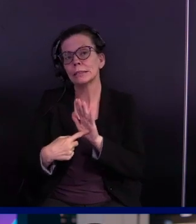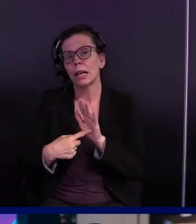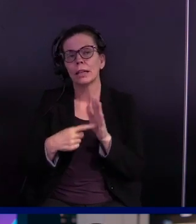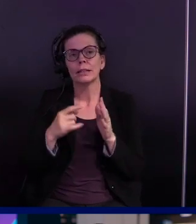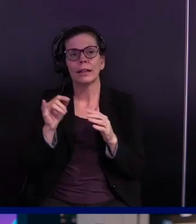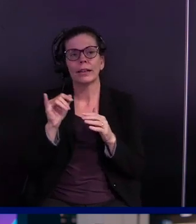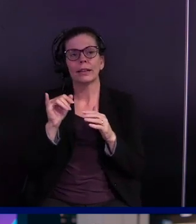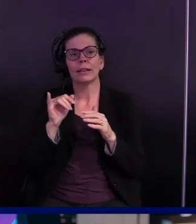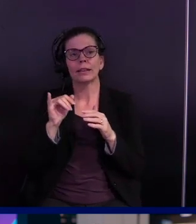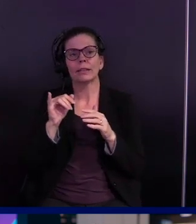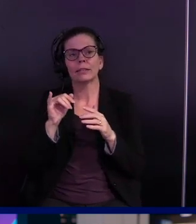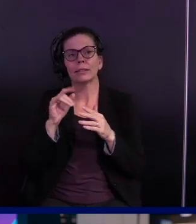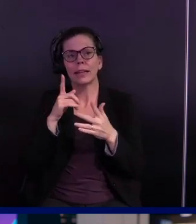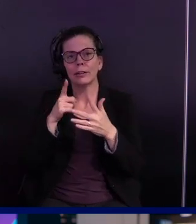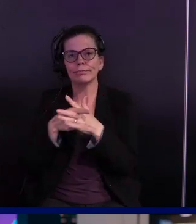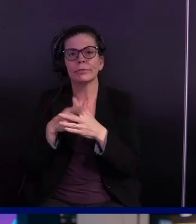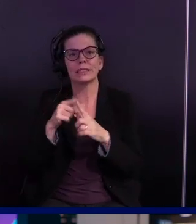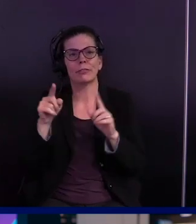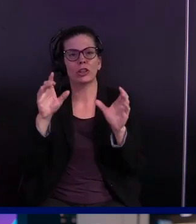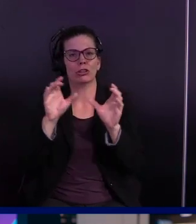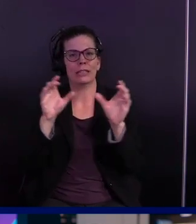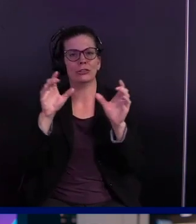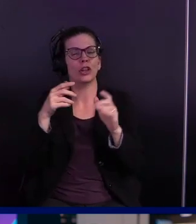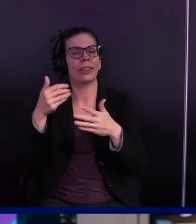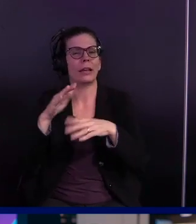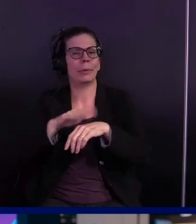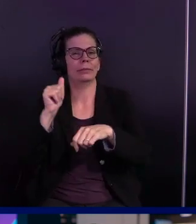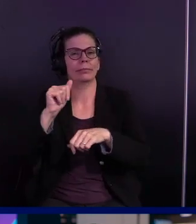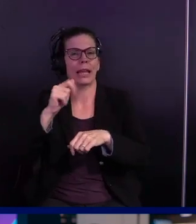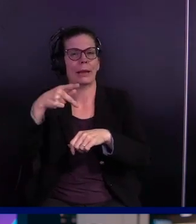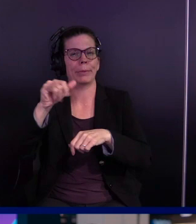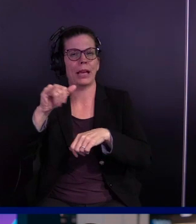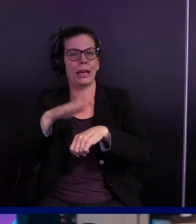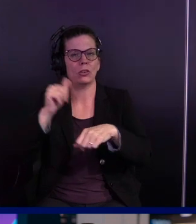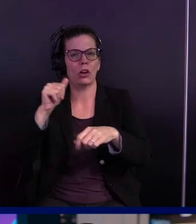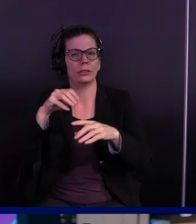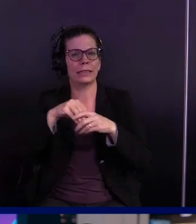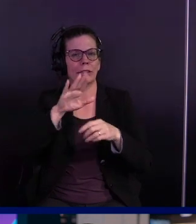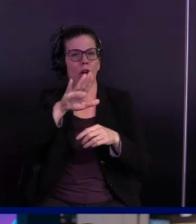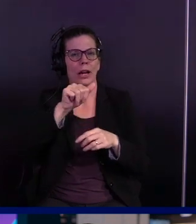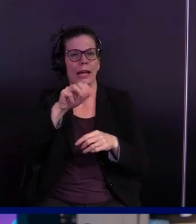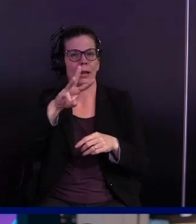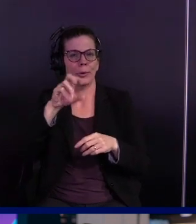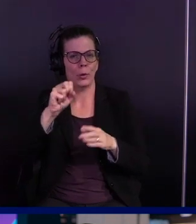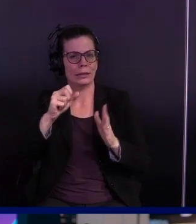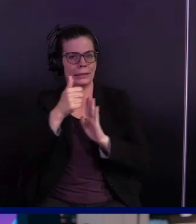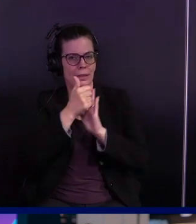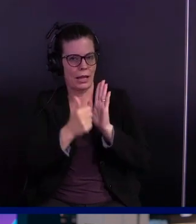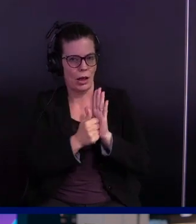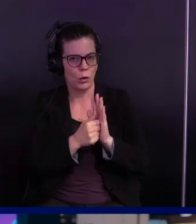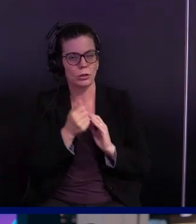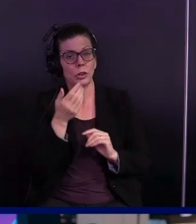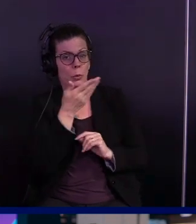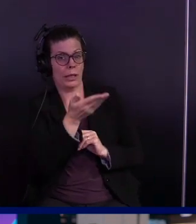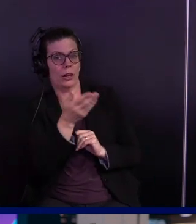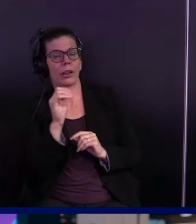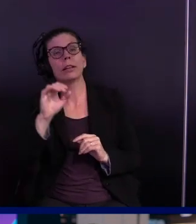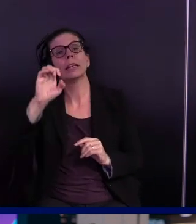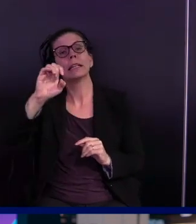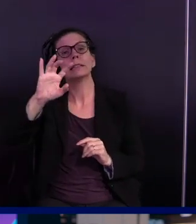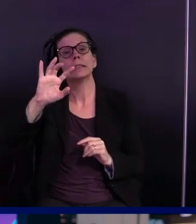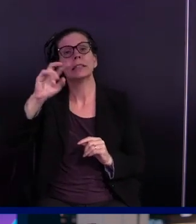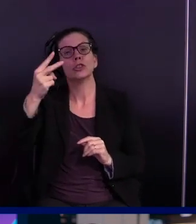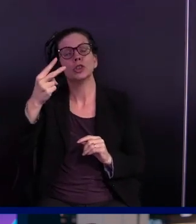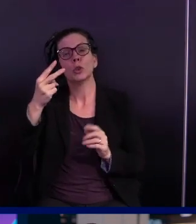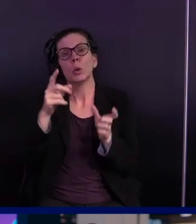like exfiltrated credentials, and they've been making API calls in your AWS account. So what you can see here is like the EC2 instance where